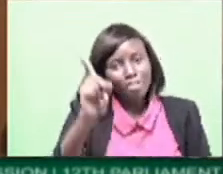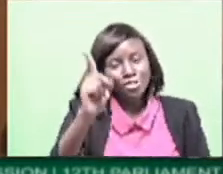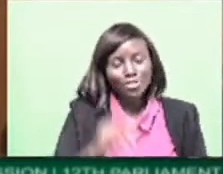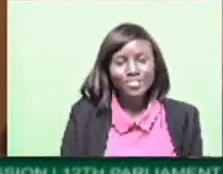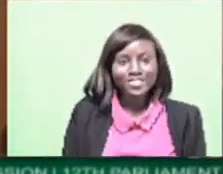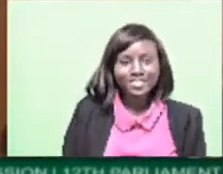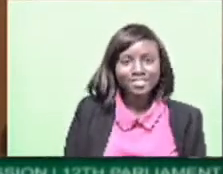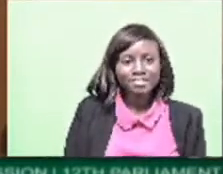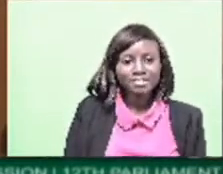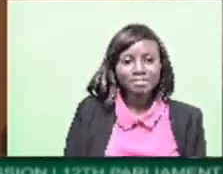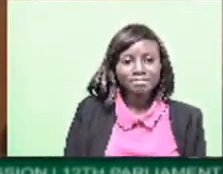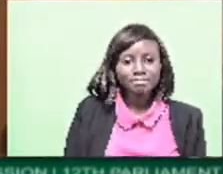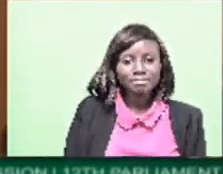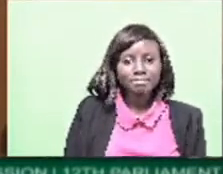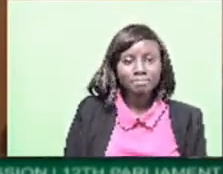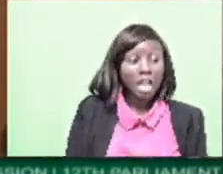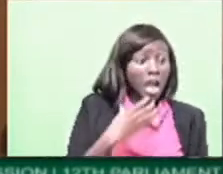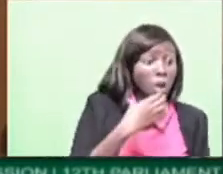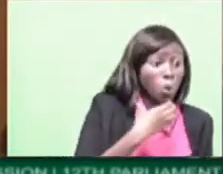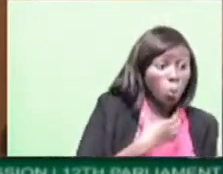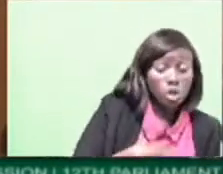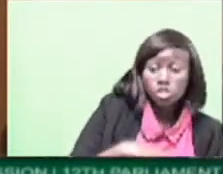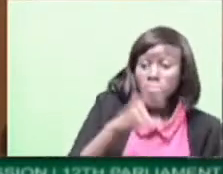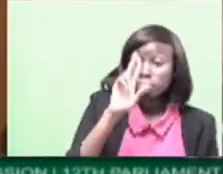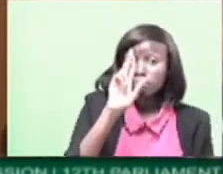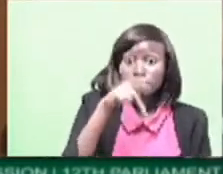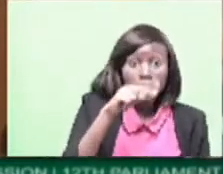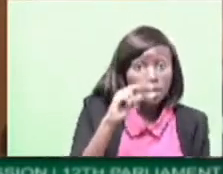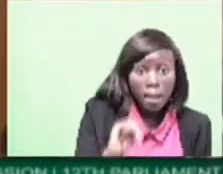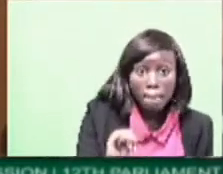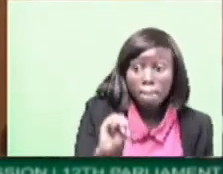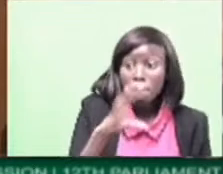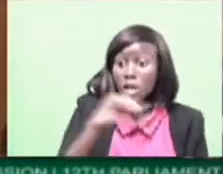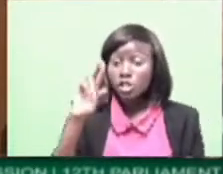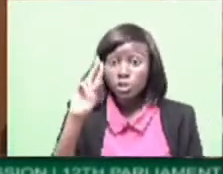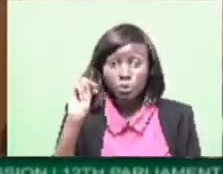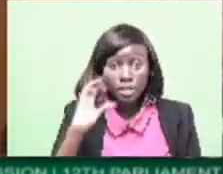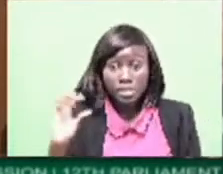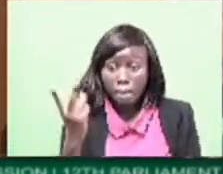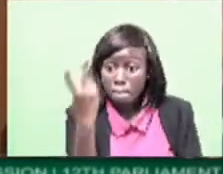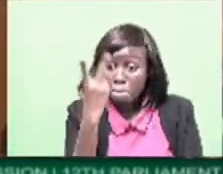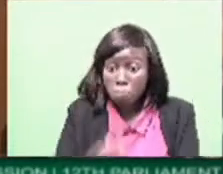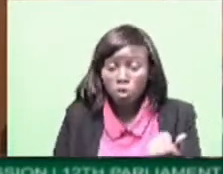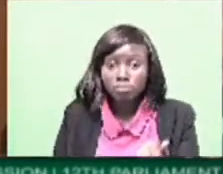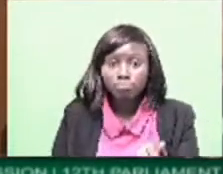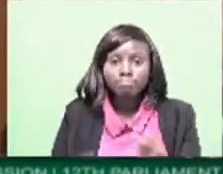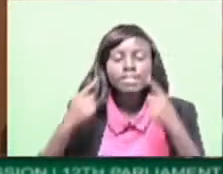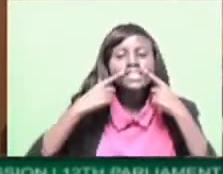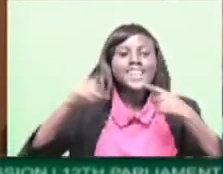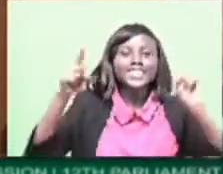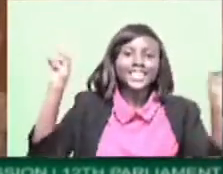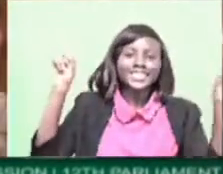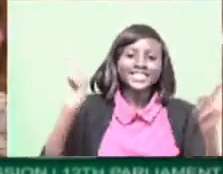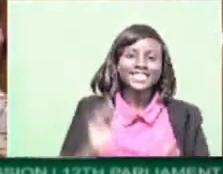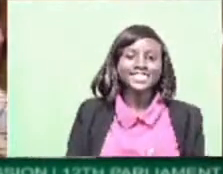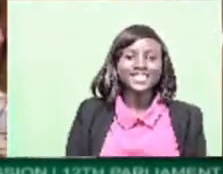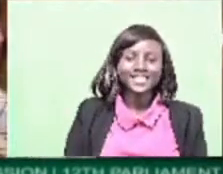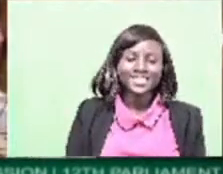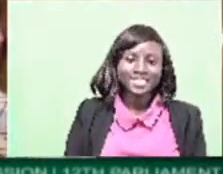want to wish all my colleagues on both sides a very successful term in this upcoming parliamentary term. Thank you very much, Madam Speaker.